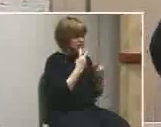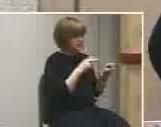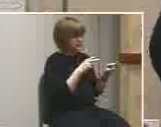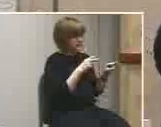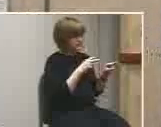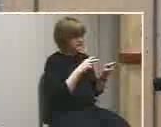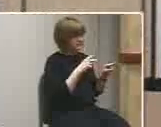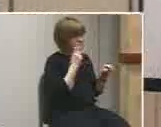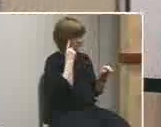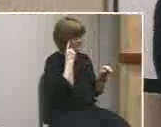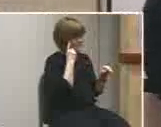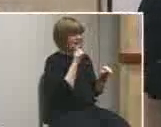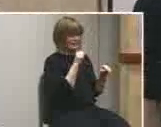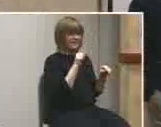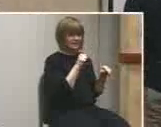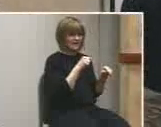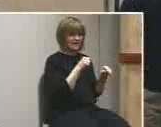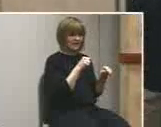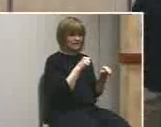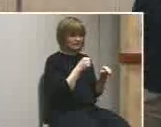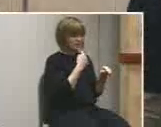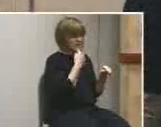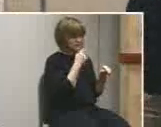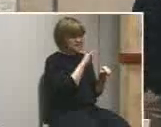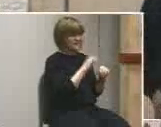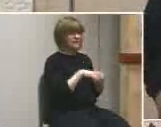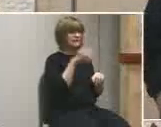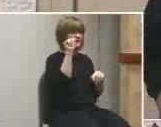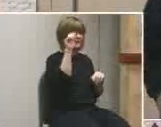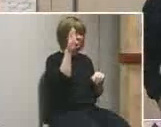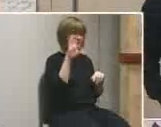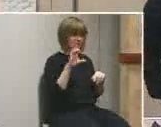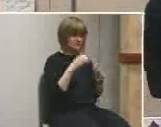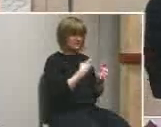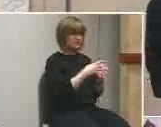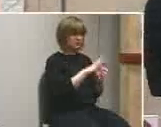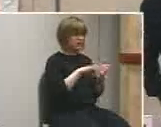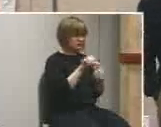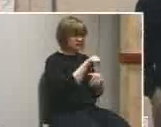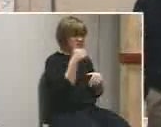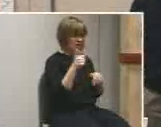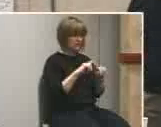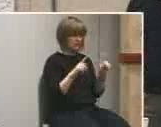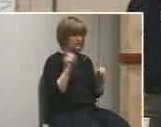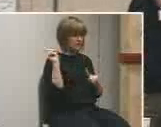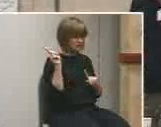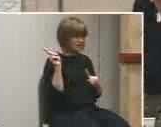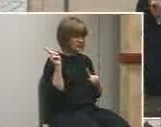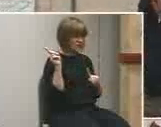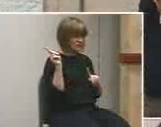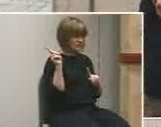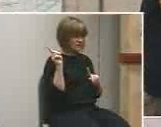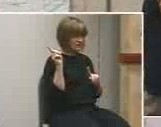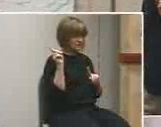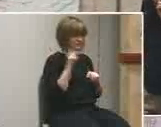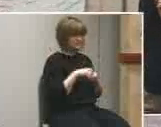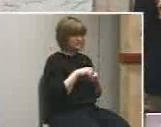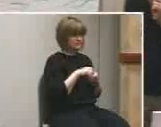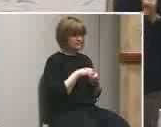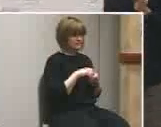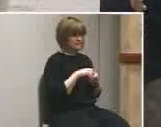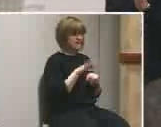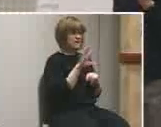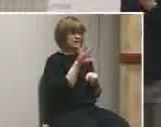what we said. That's one of the things. The ABC chart is another. But this one I found to be a really good way